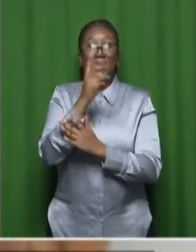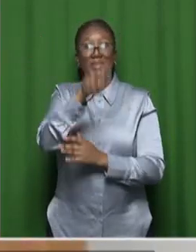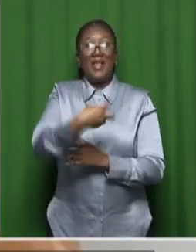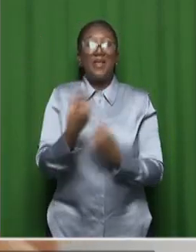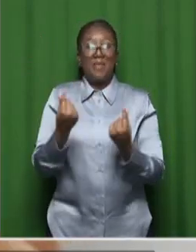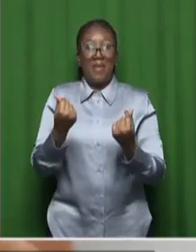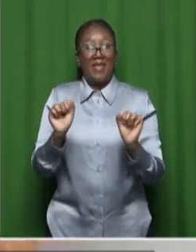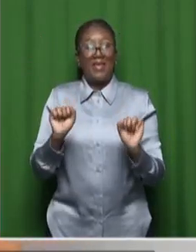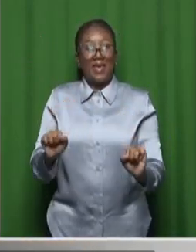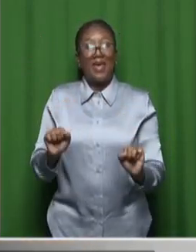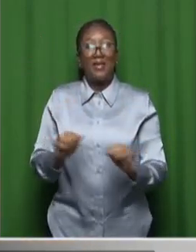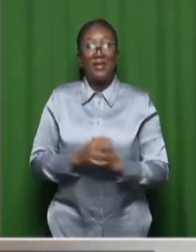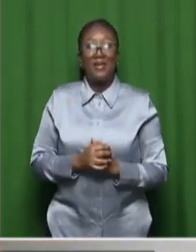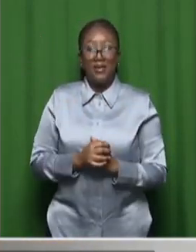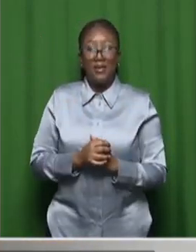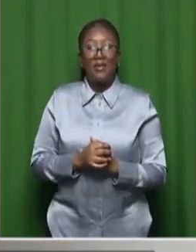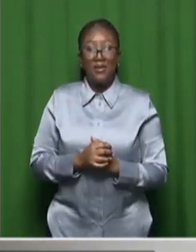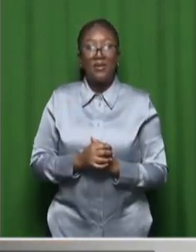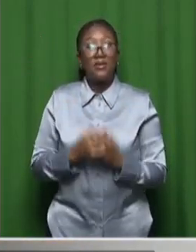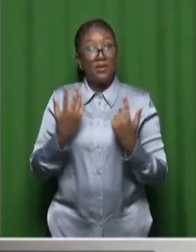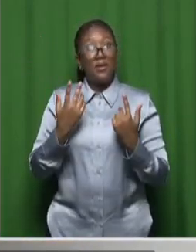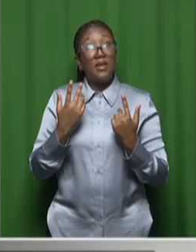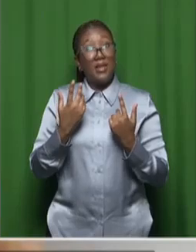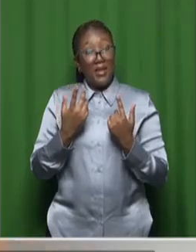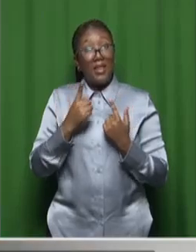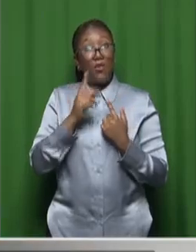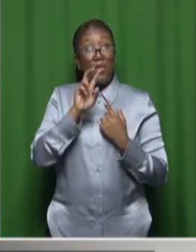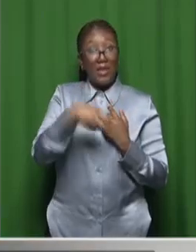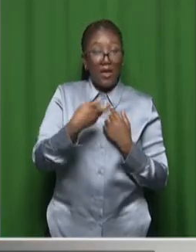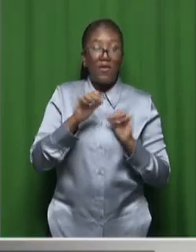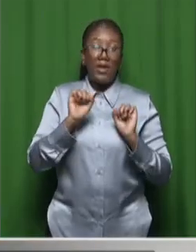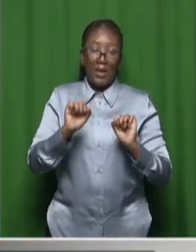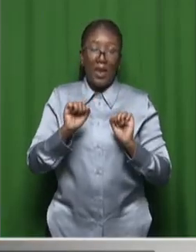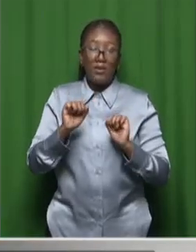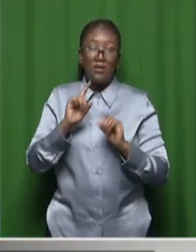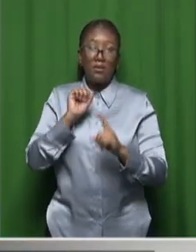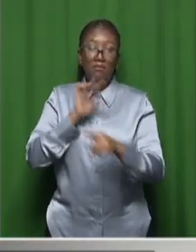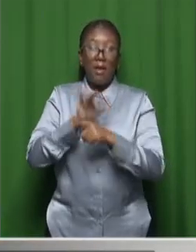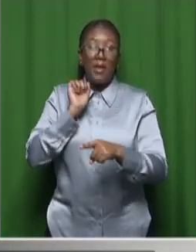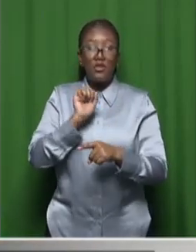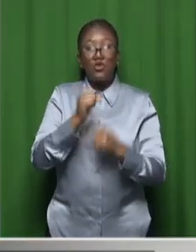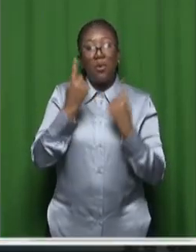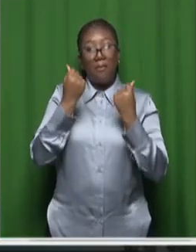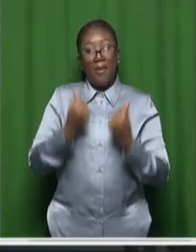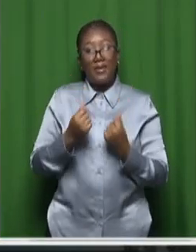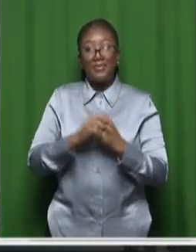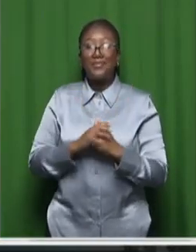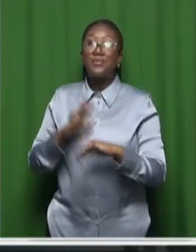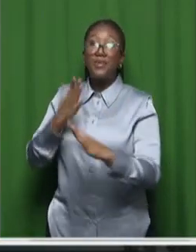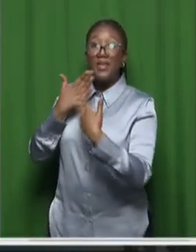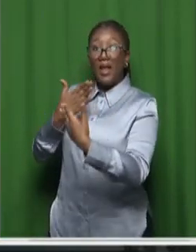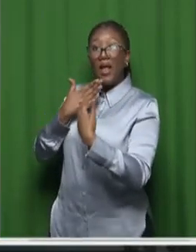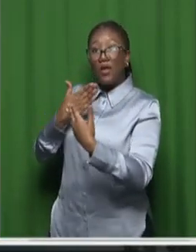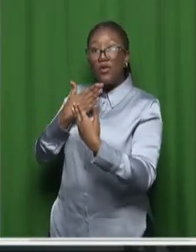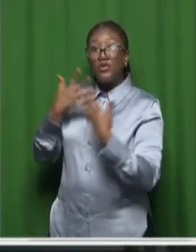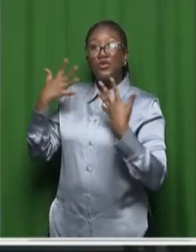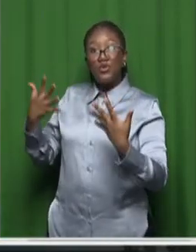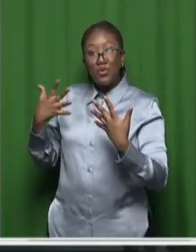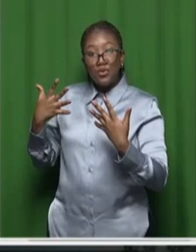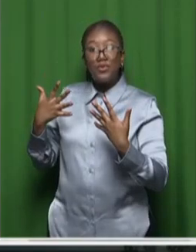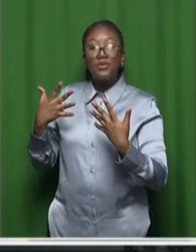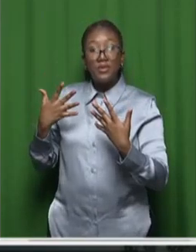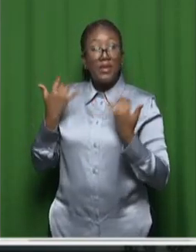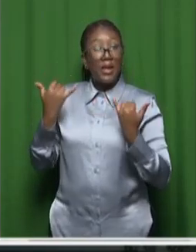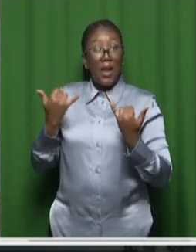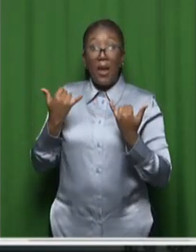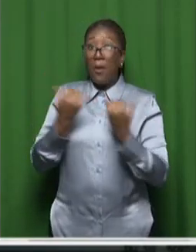actually implicate you financially or implicate your identity. No, absolutely. Lucas, thank you. There's emotional and